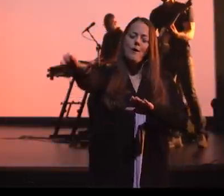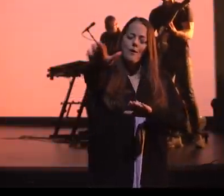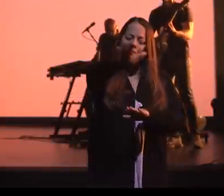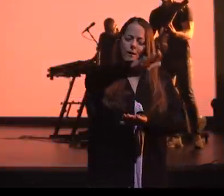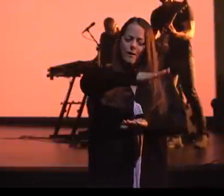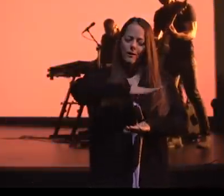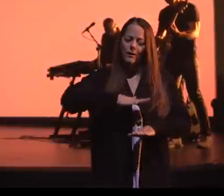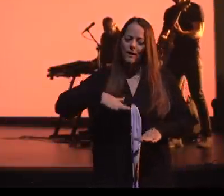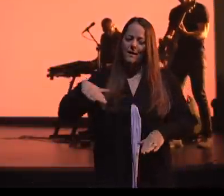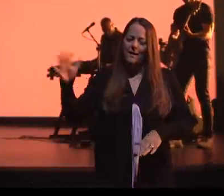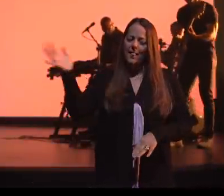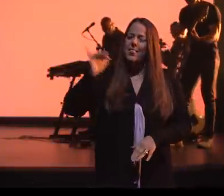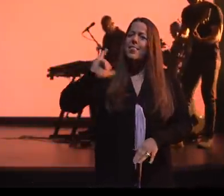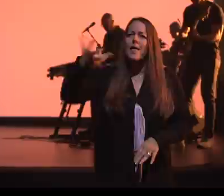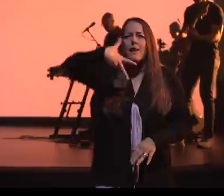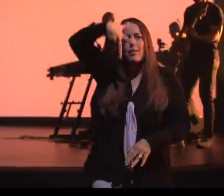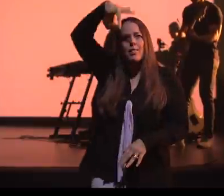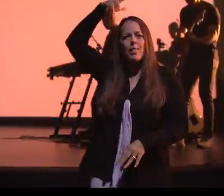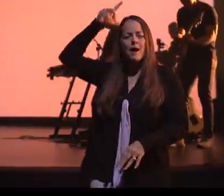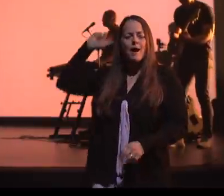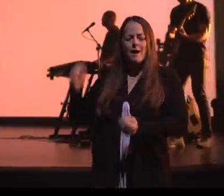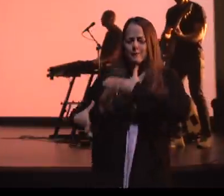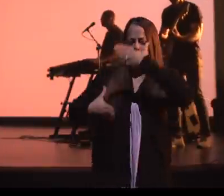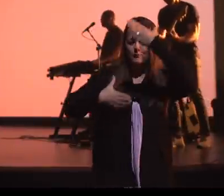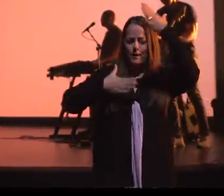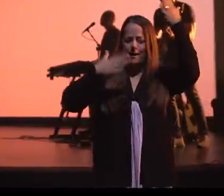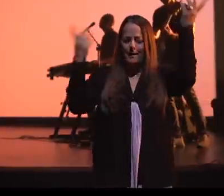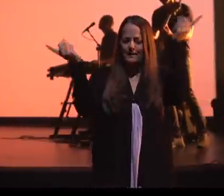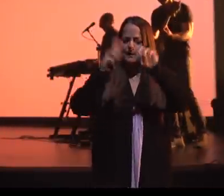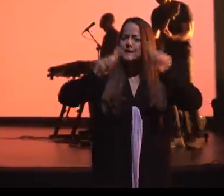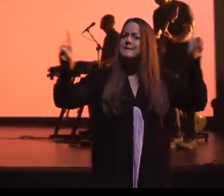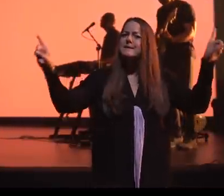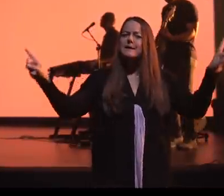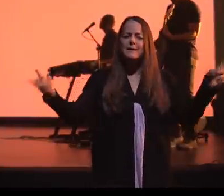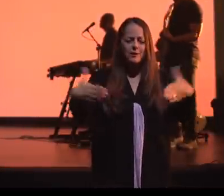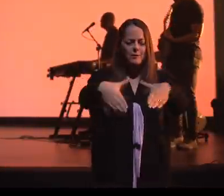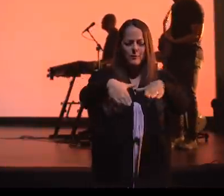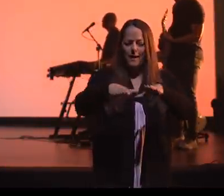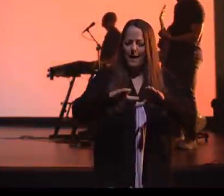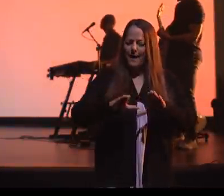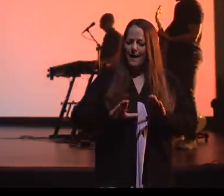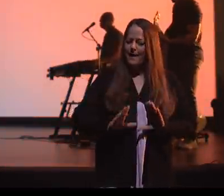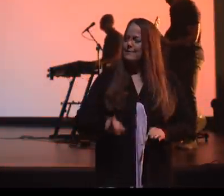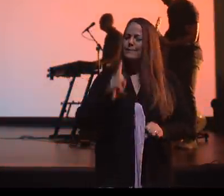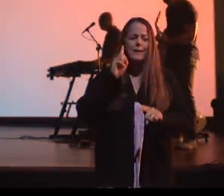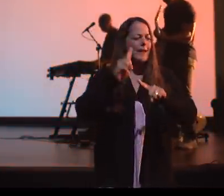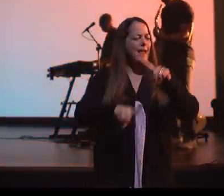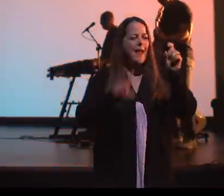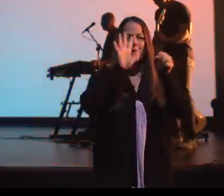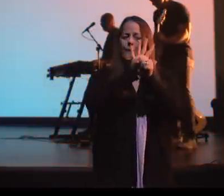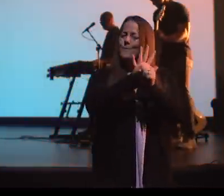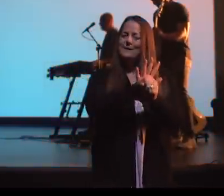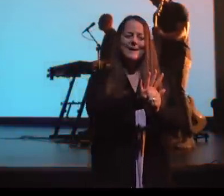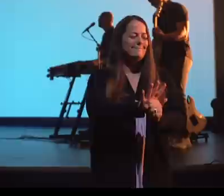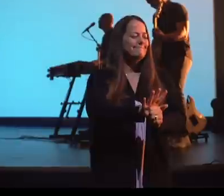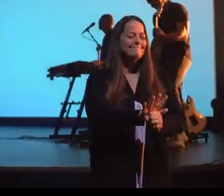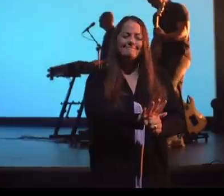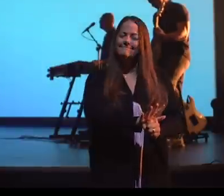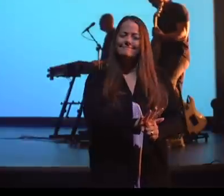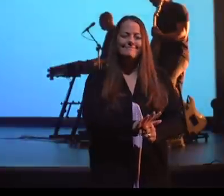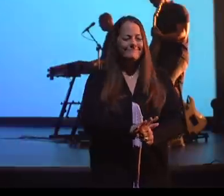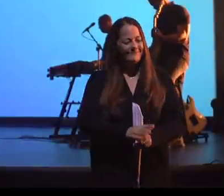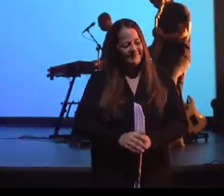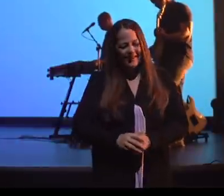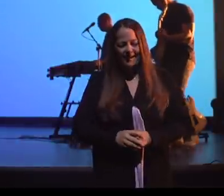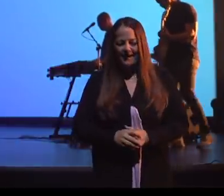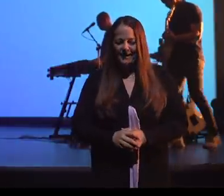roaring lion declared, the grave has no claim on me. Come